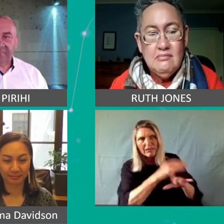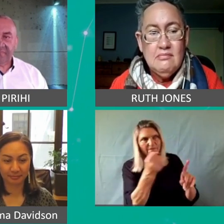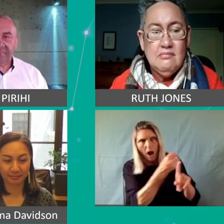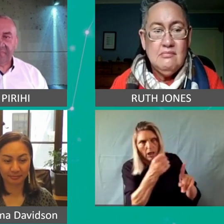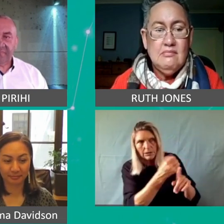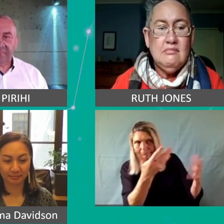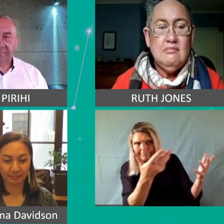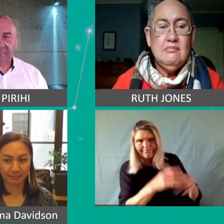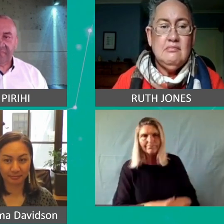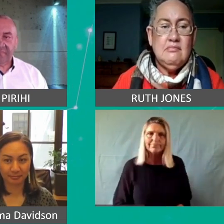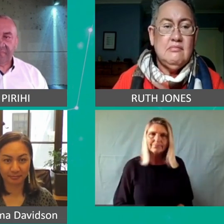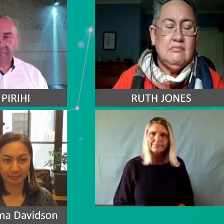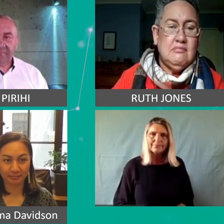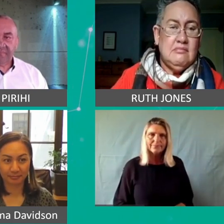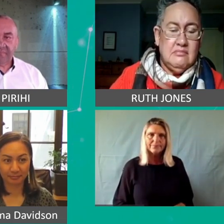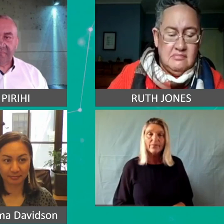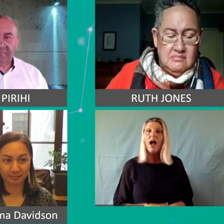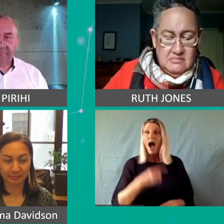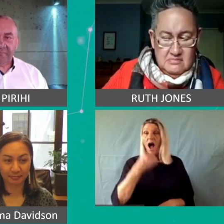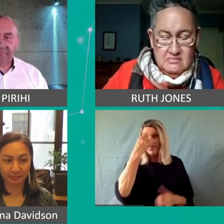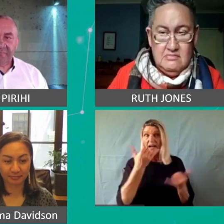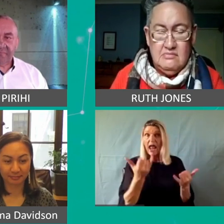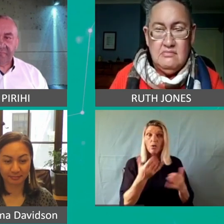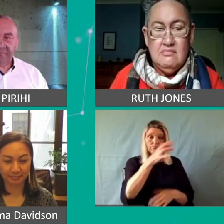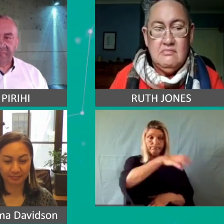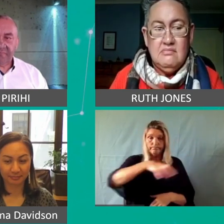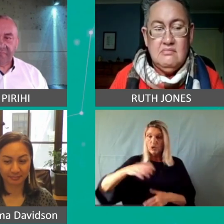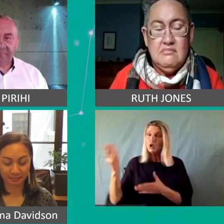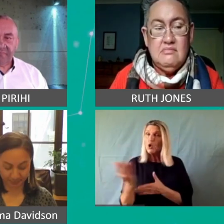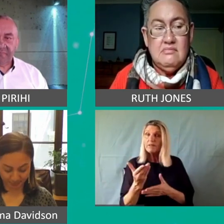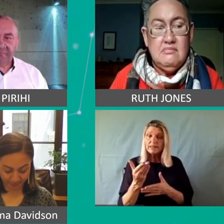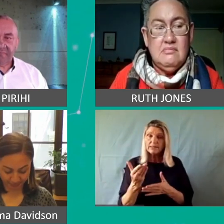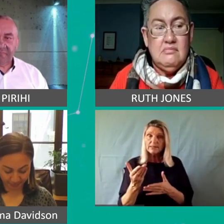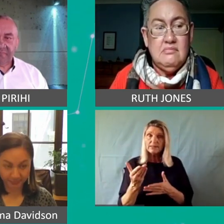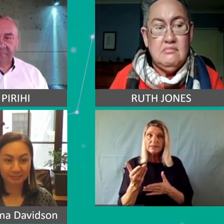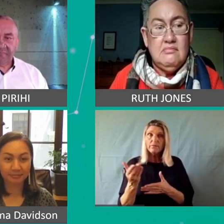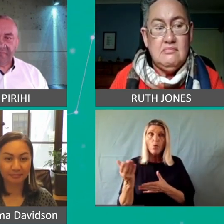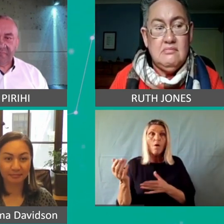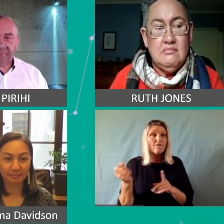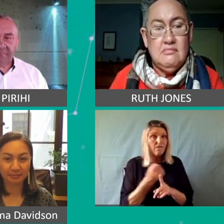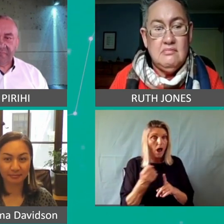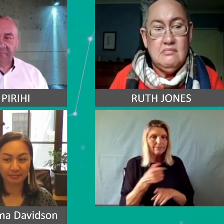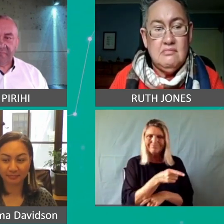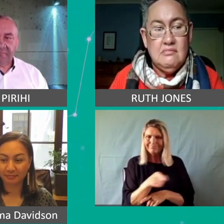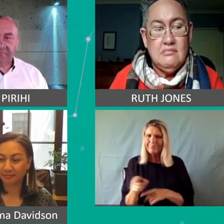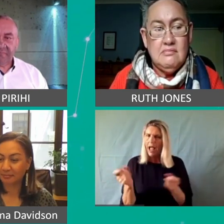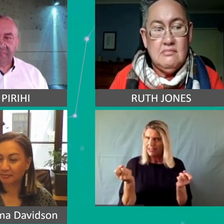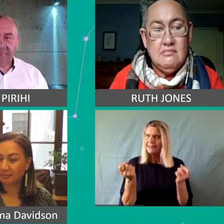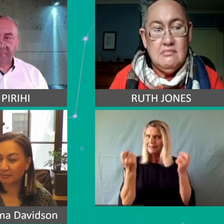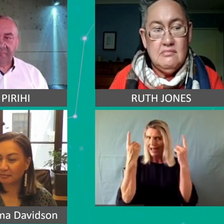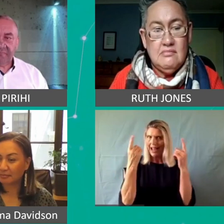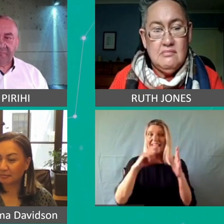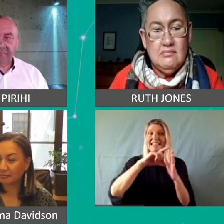think now that many of the violence services and related services understand that disabled people